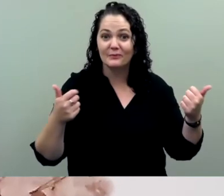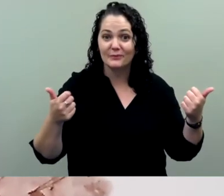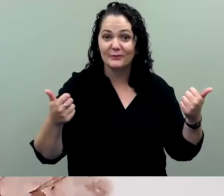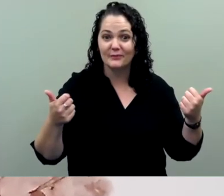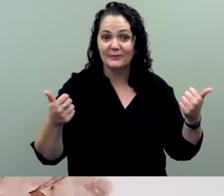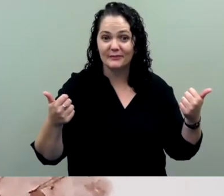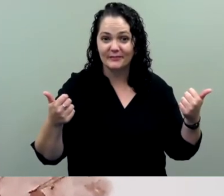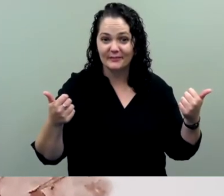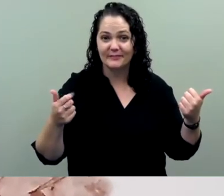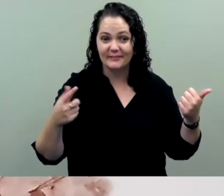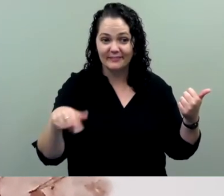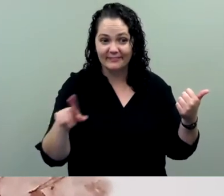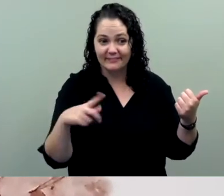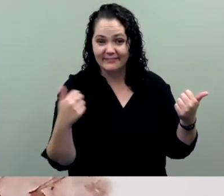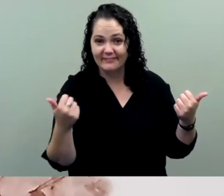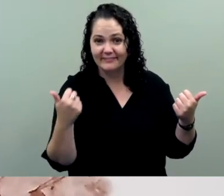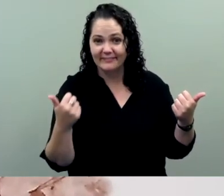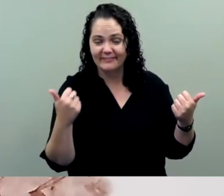love it.